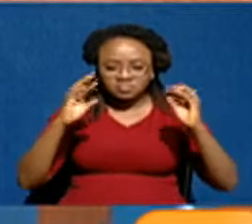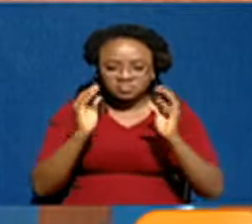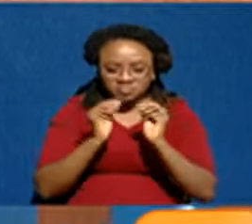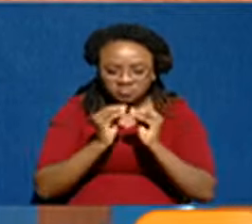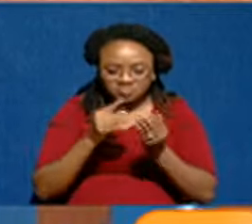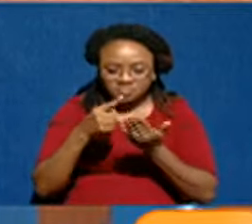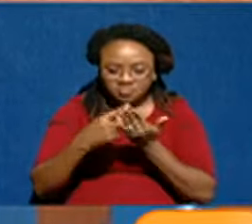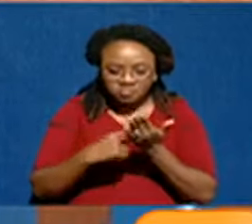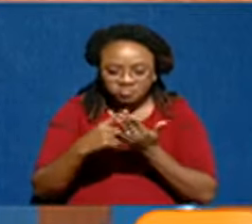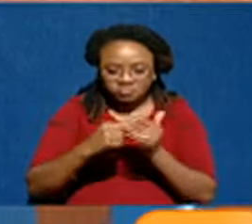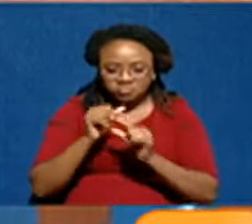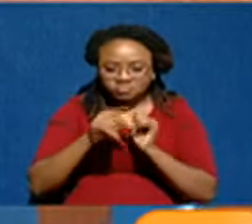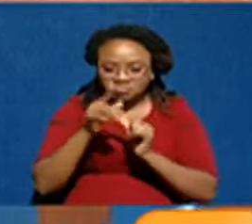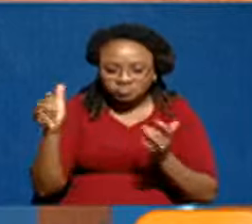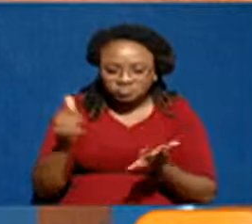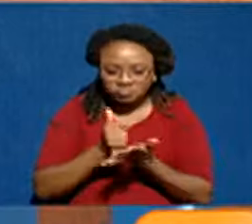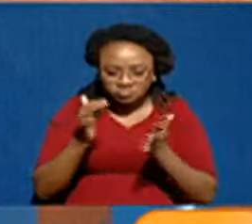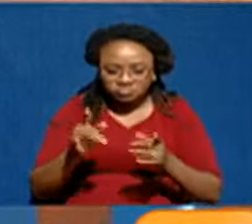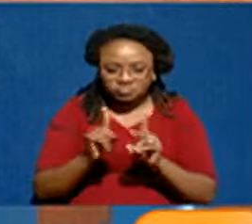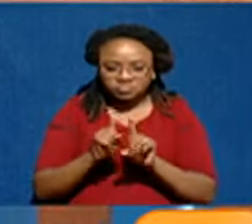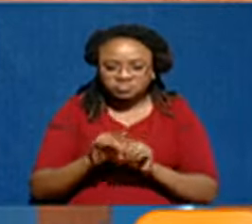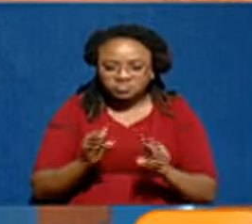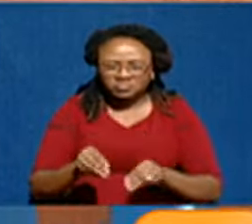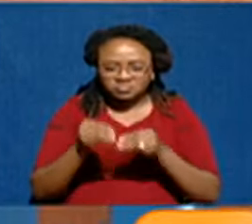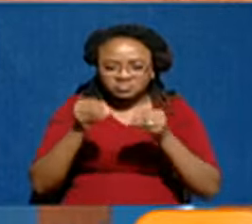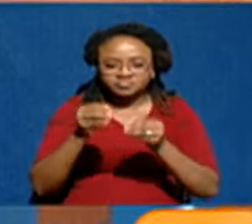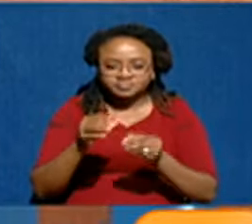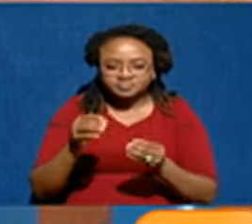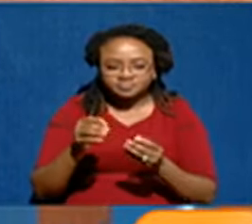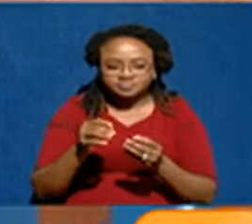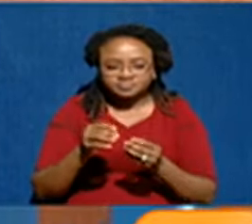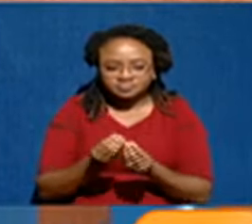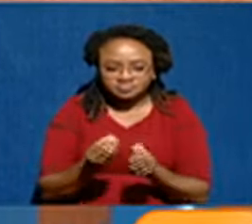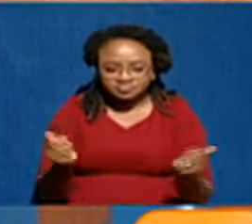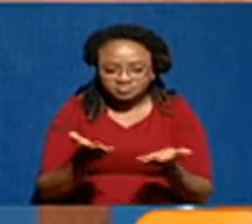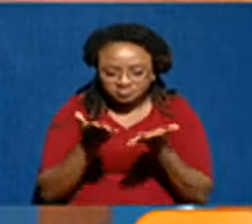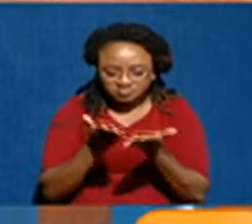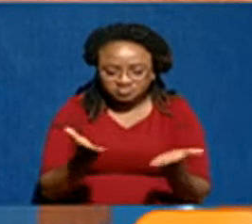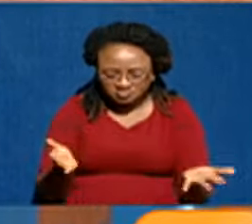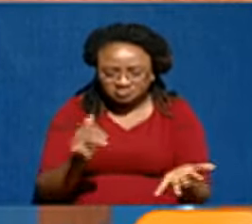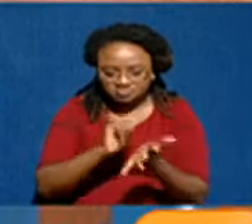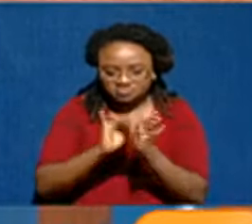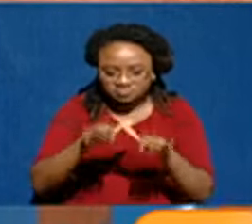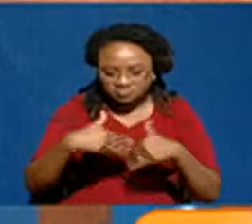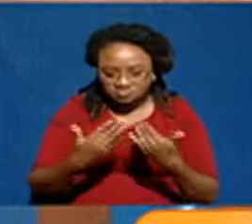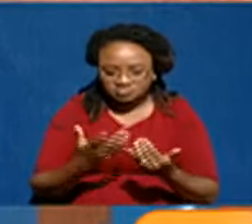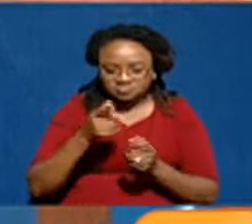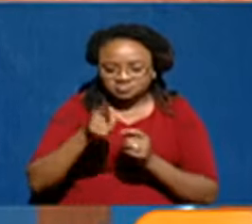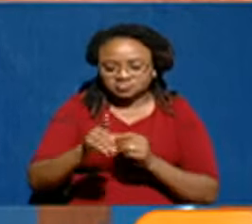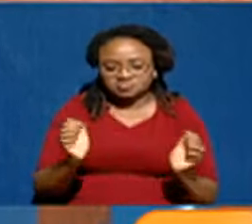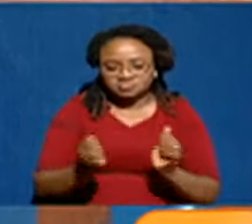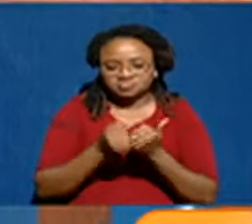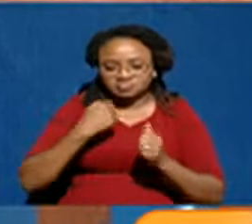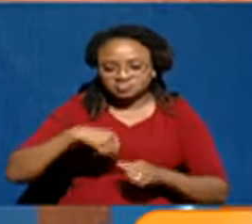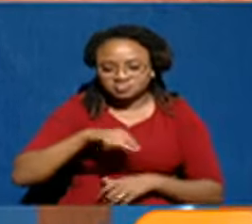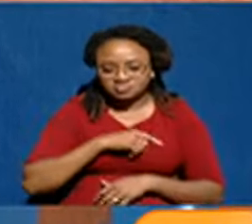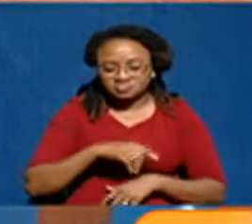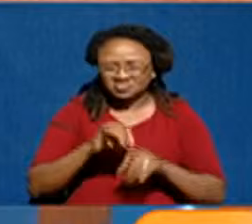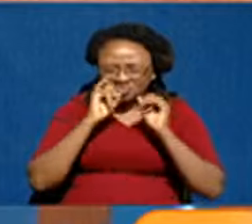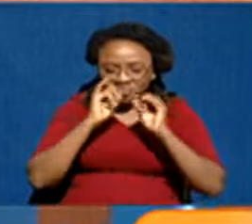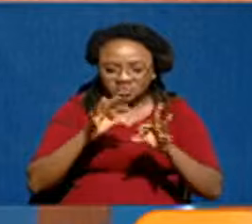bring solutions to the issues at hand. And that is how we found ourselves on the strike. So if it were up to